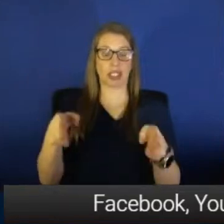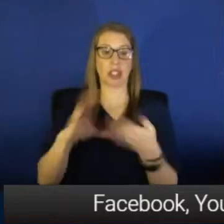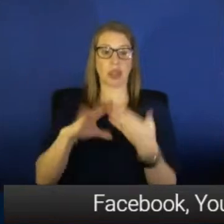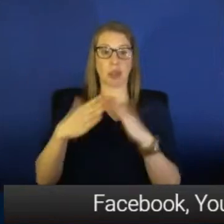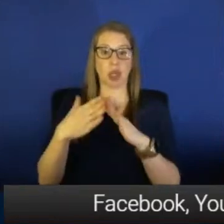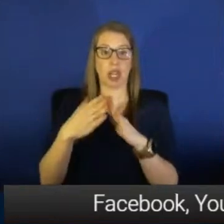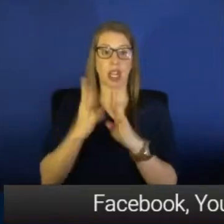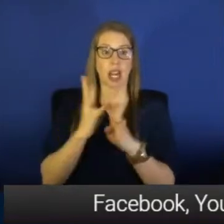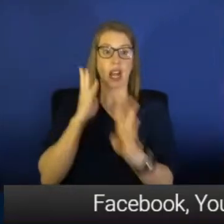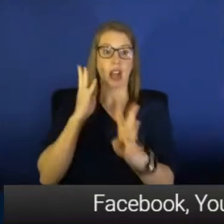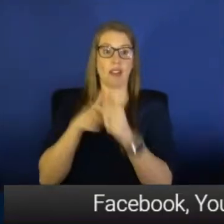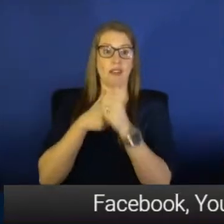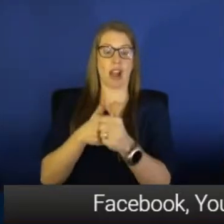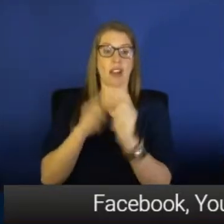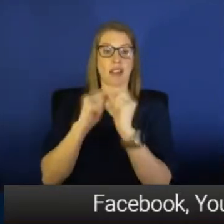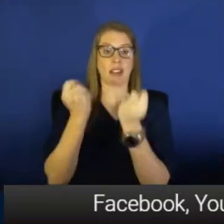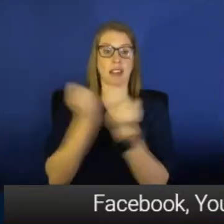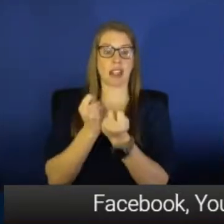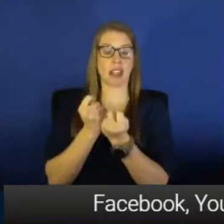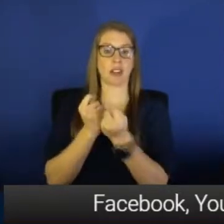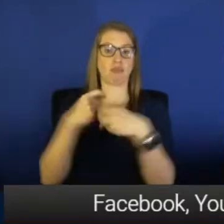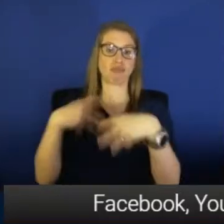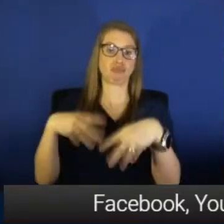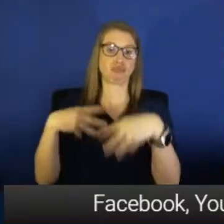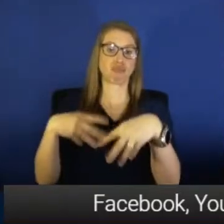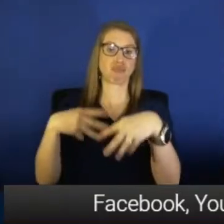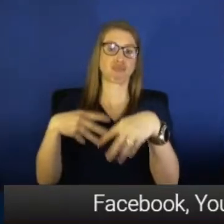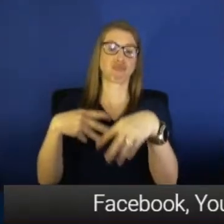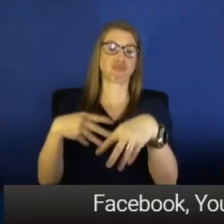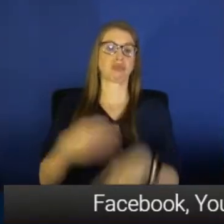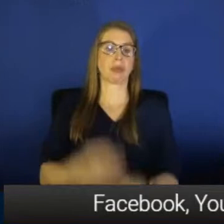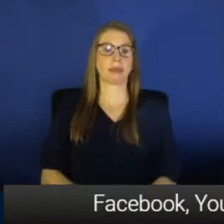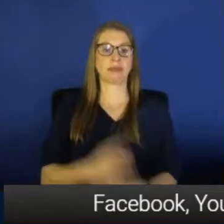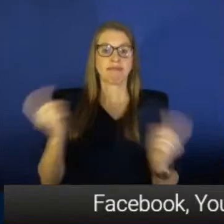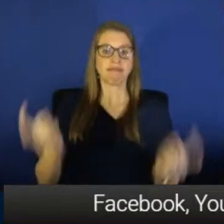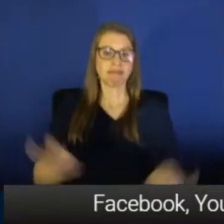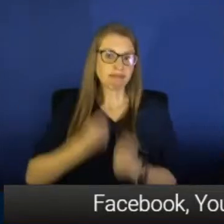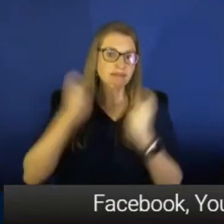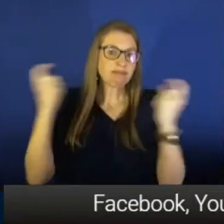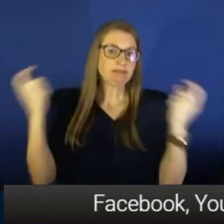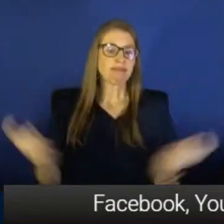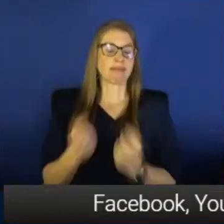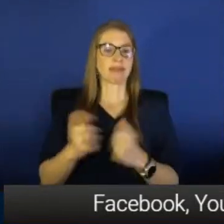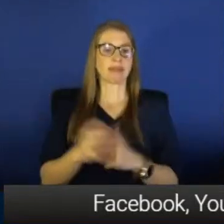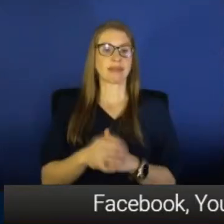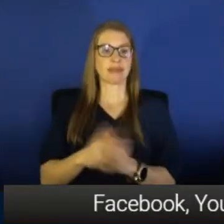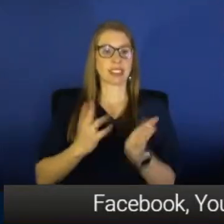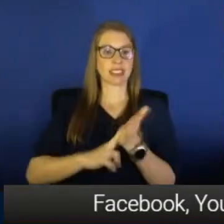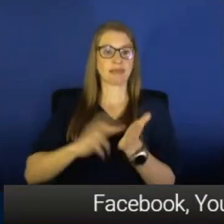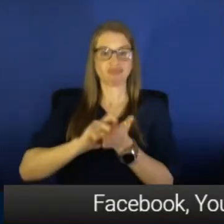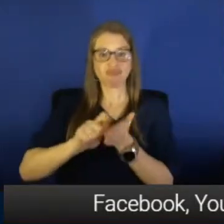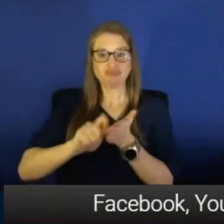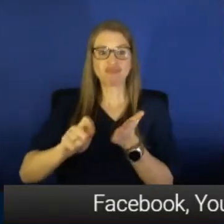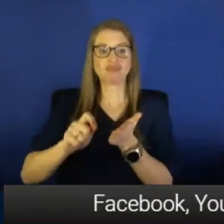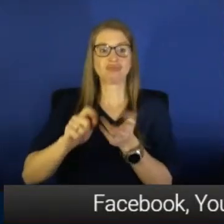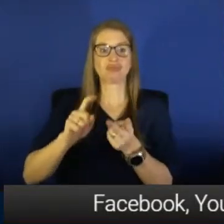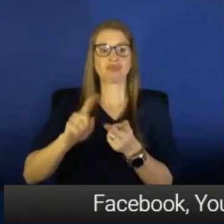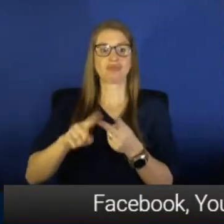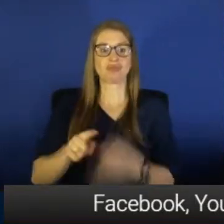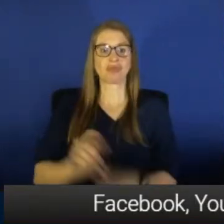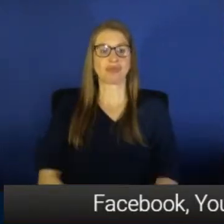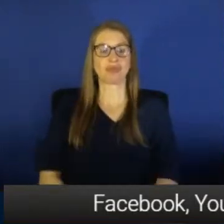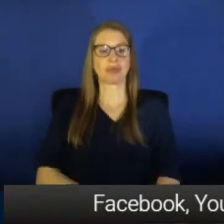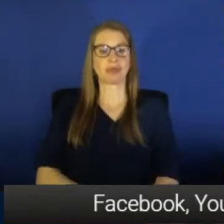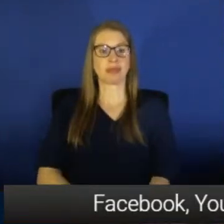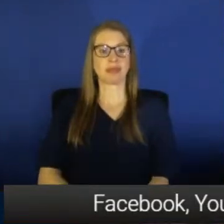followed the team. They made their way down. So much celebration, little autographs, there's a little self, lots of